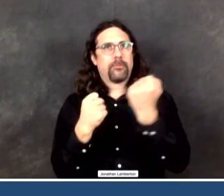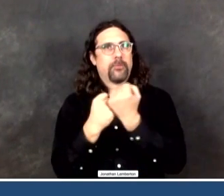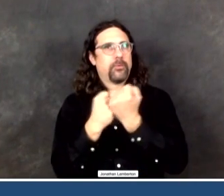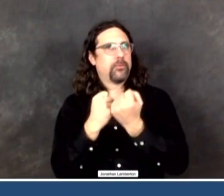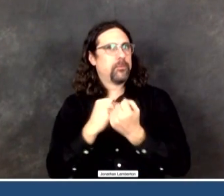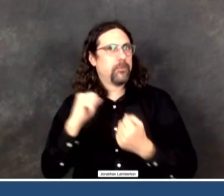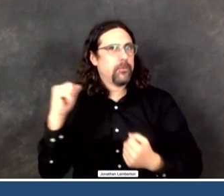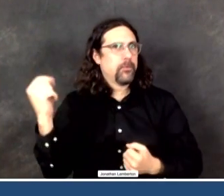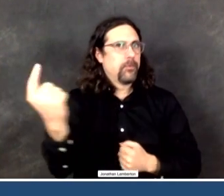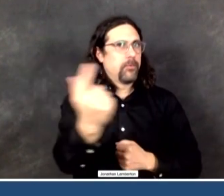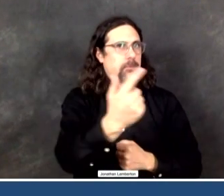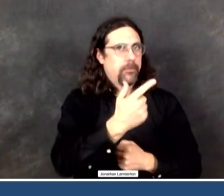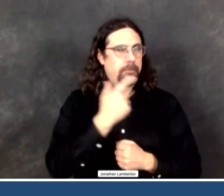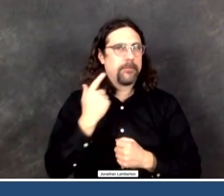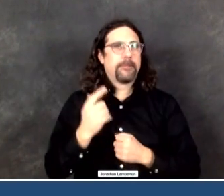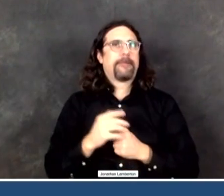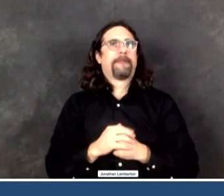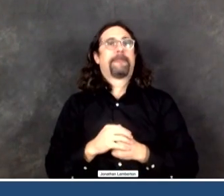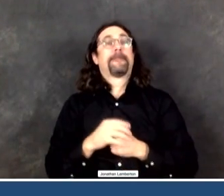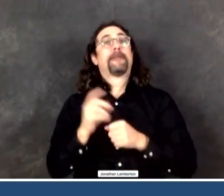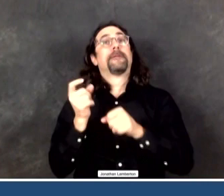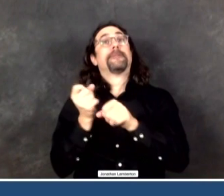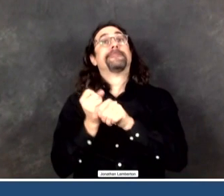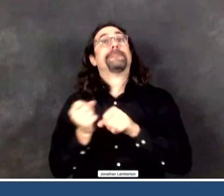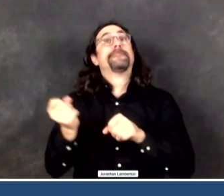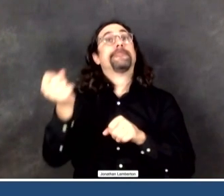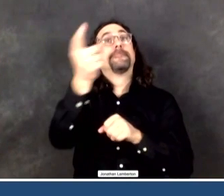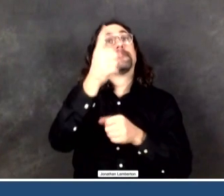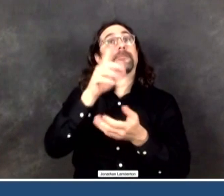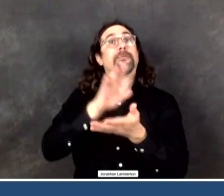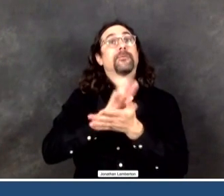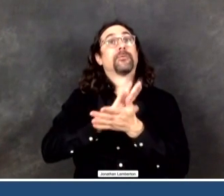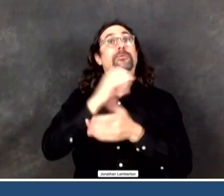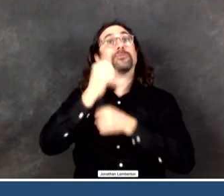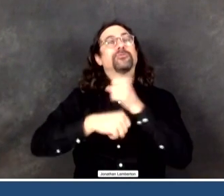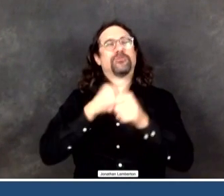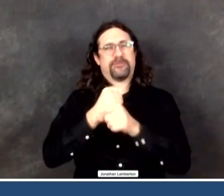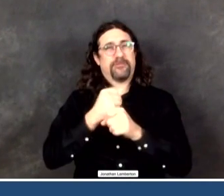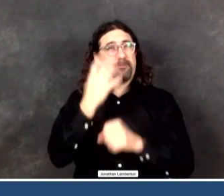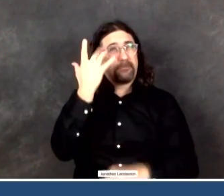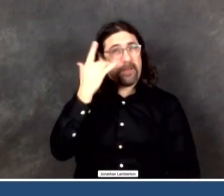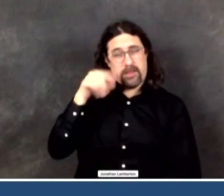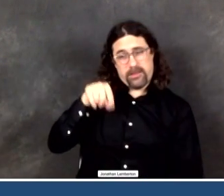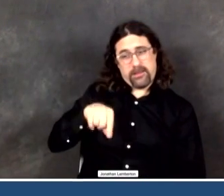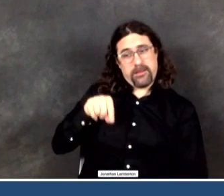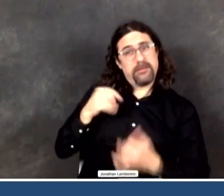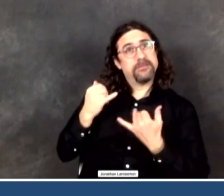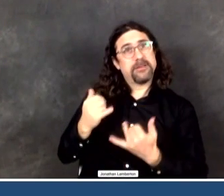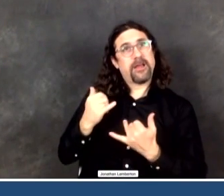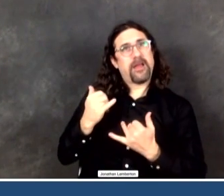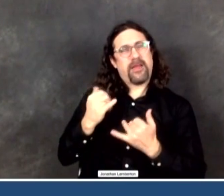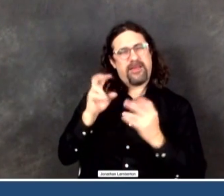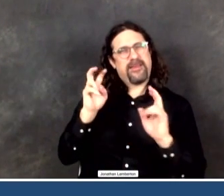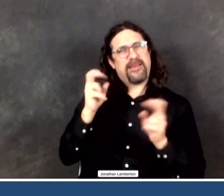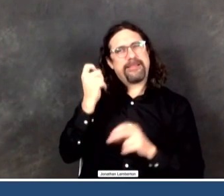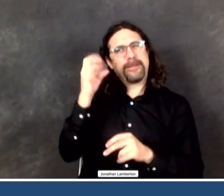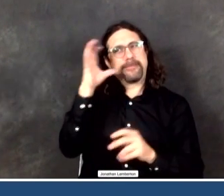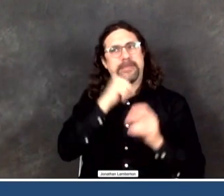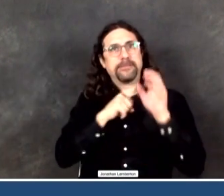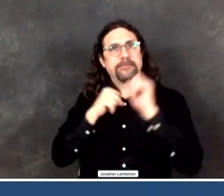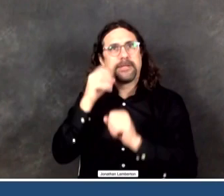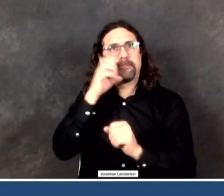going to be playing a lot of catch-up. So we're going to be looking for every conceivable way to make it the richest, most powerful year we've ever